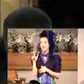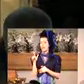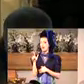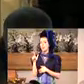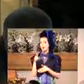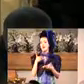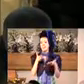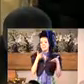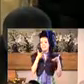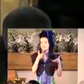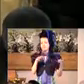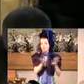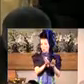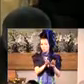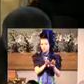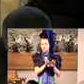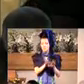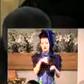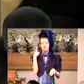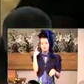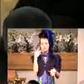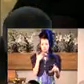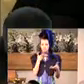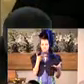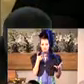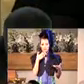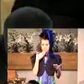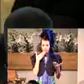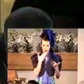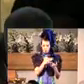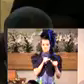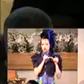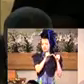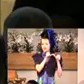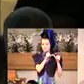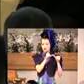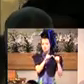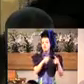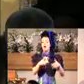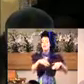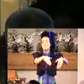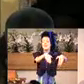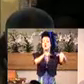behind, sealed for good, were the grave clothes of Jesus.